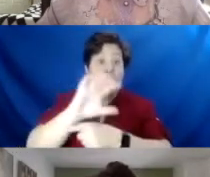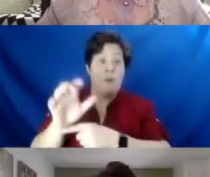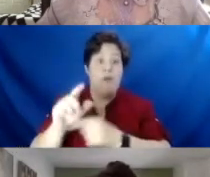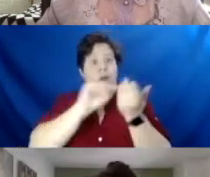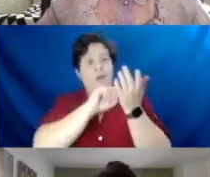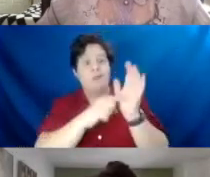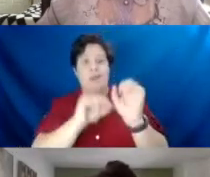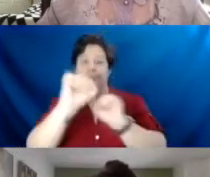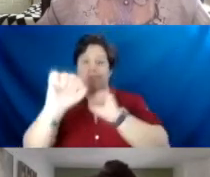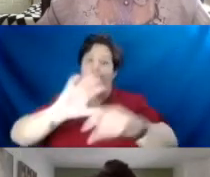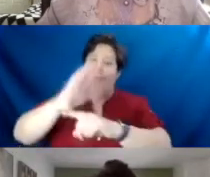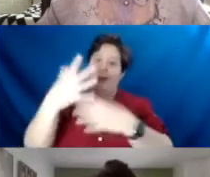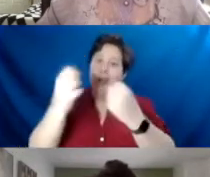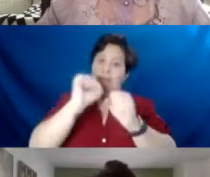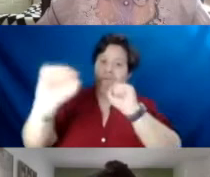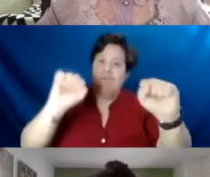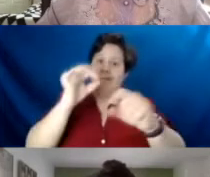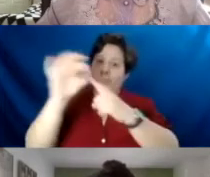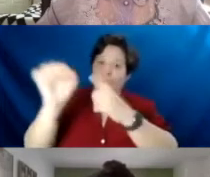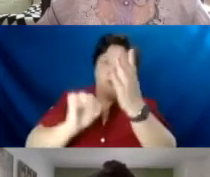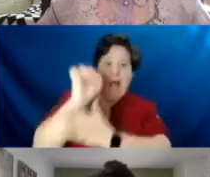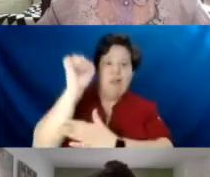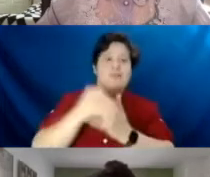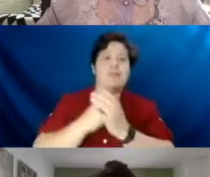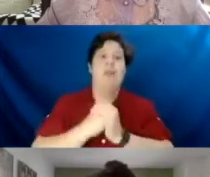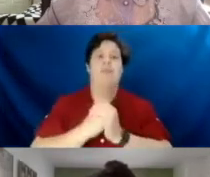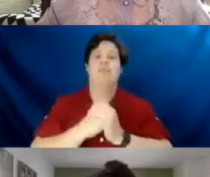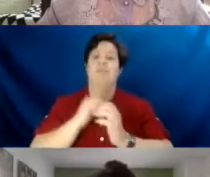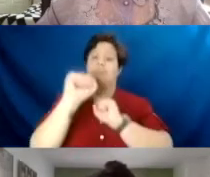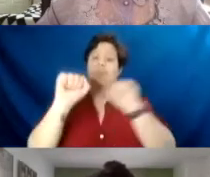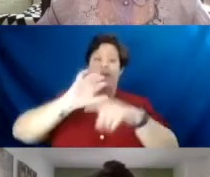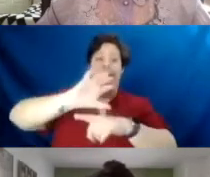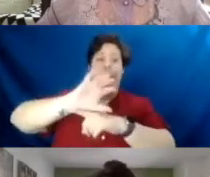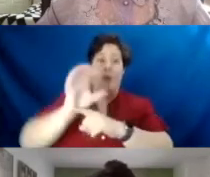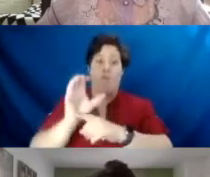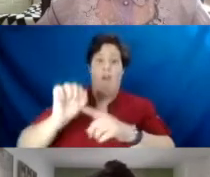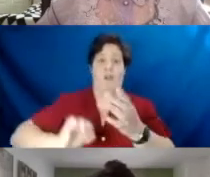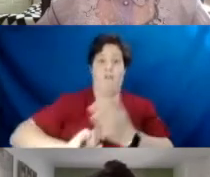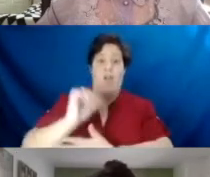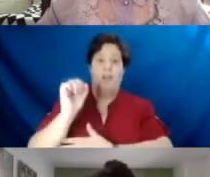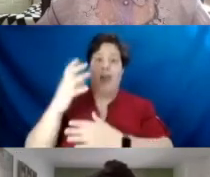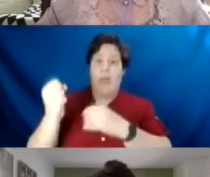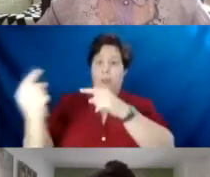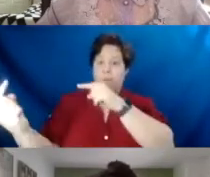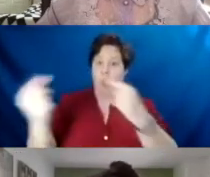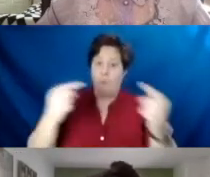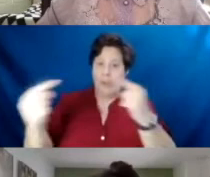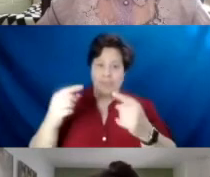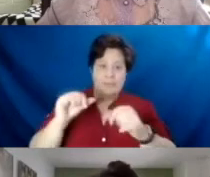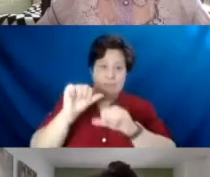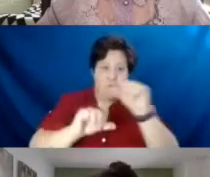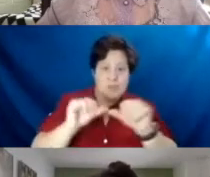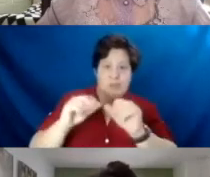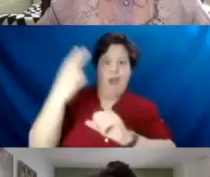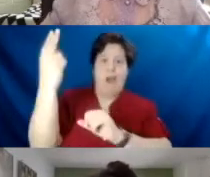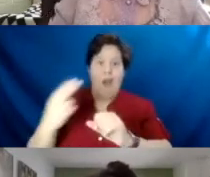own unique culture. Each Borough of Culture is awarded after a competitive process where artistic ambition and social